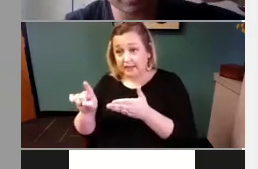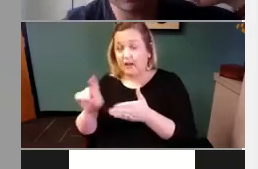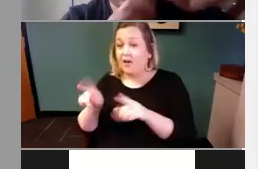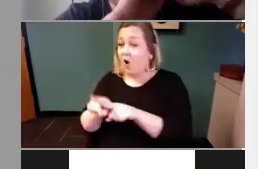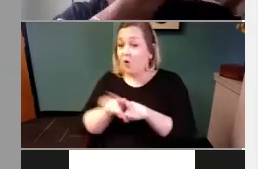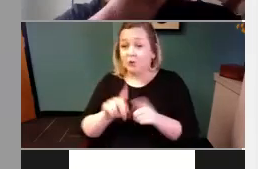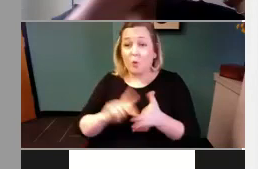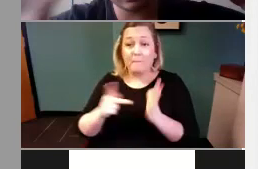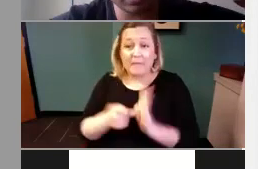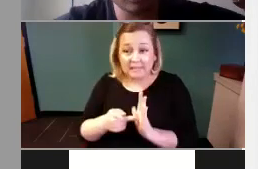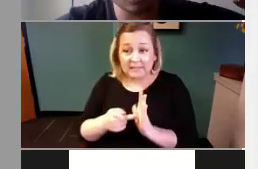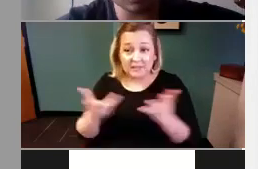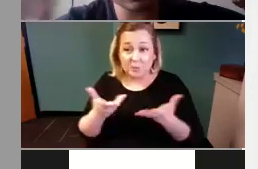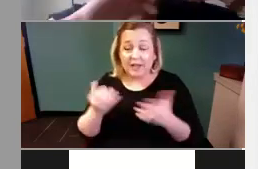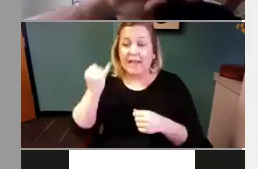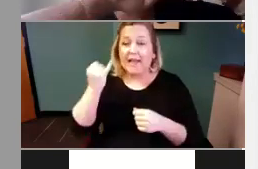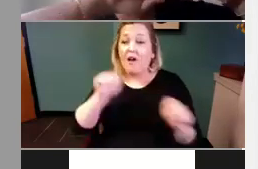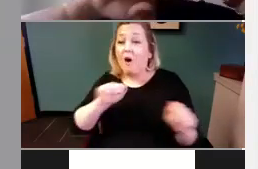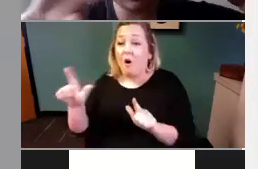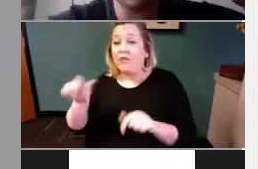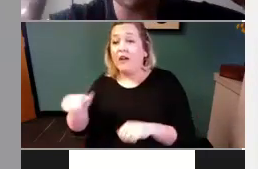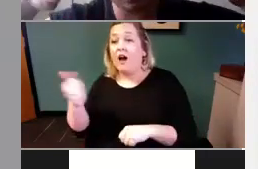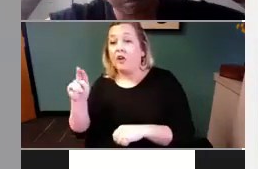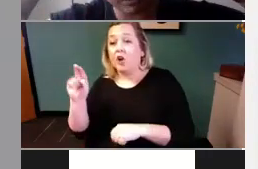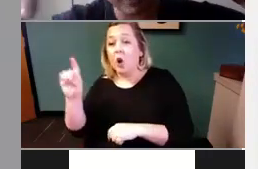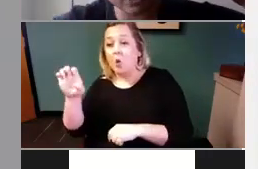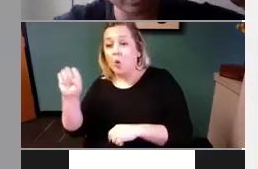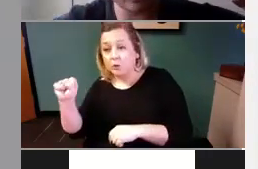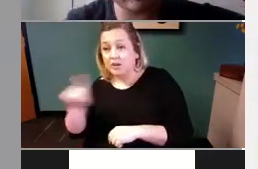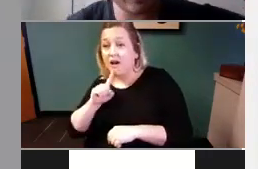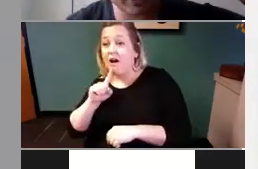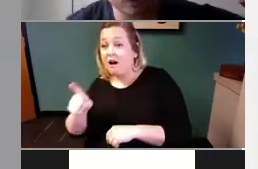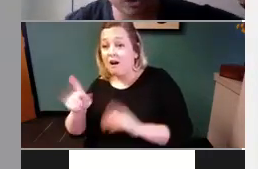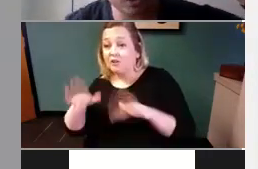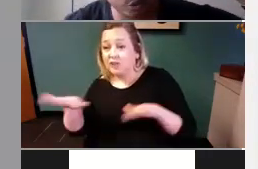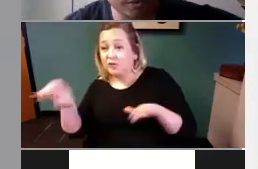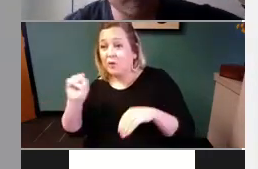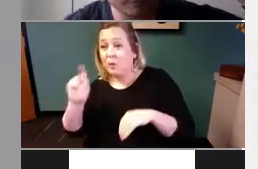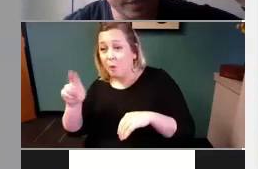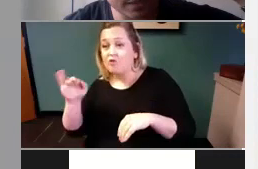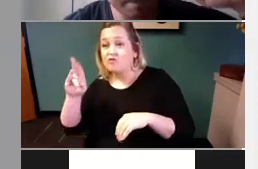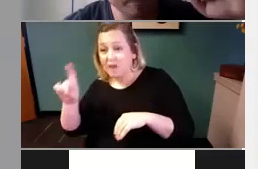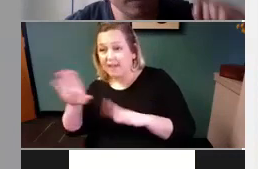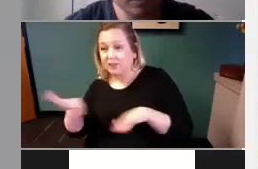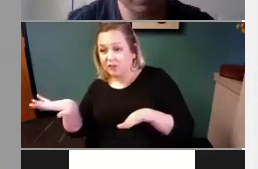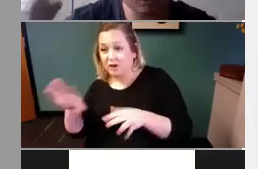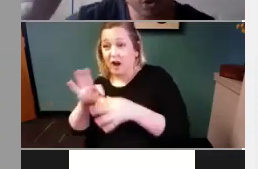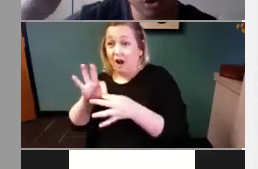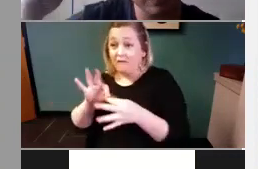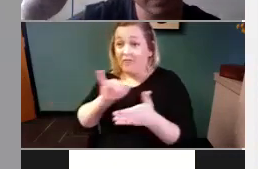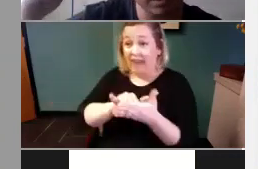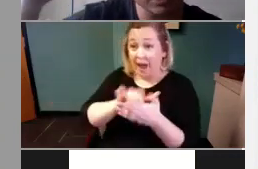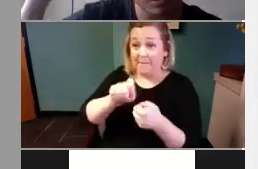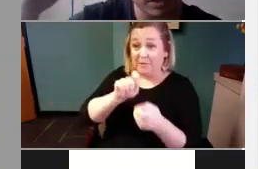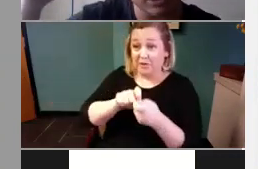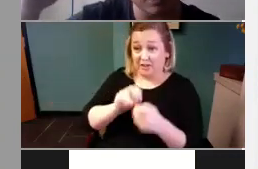node checked, then all the other nodes are children or grandchildren of that particular node, right? The